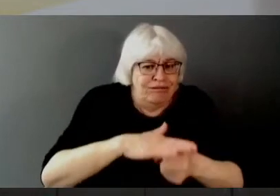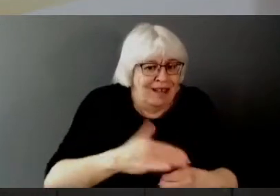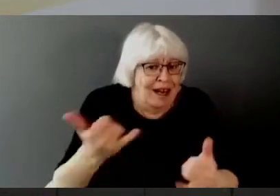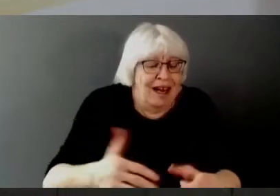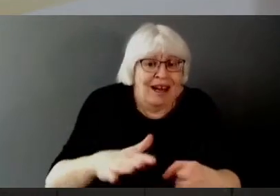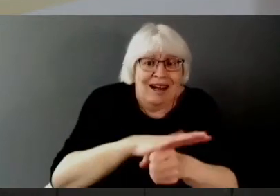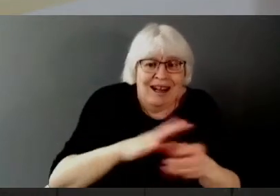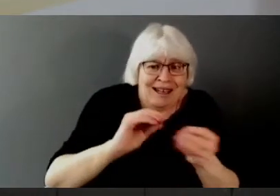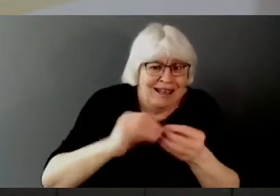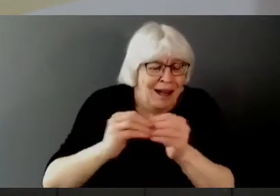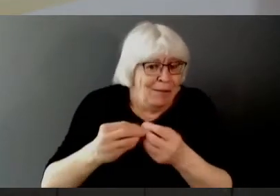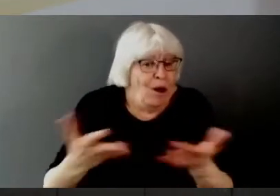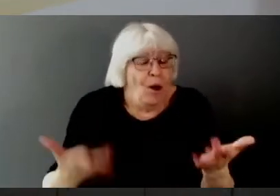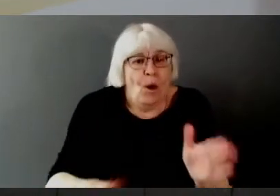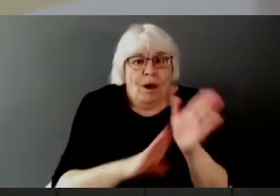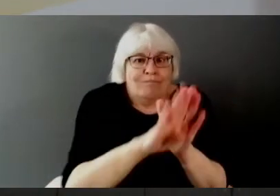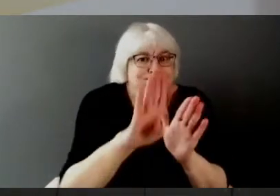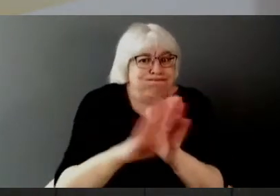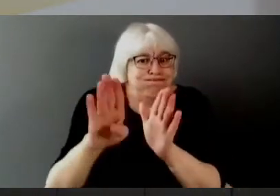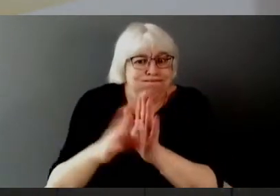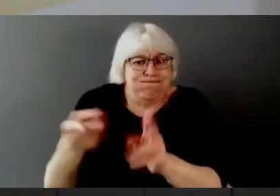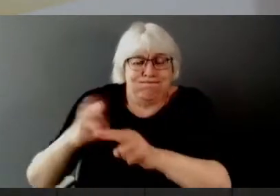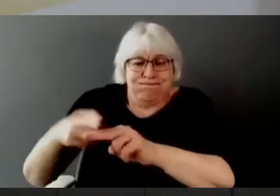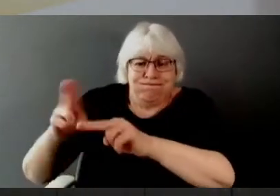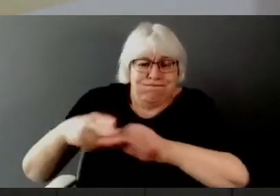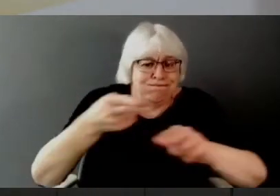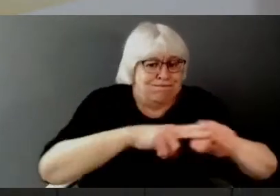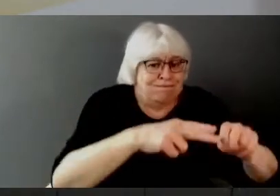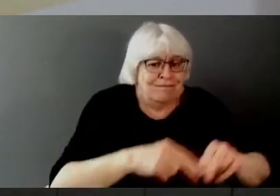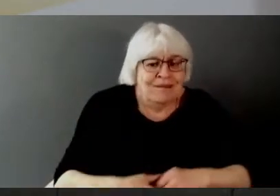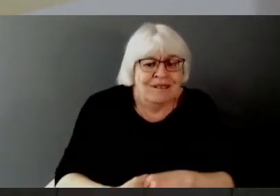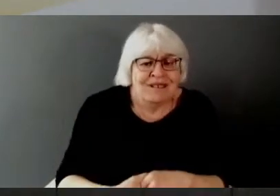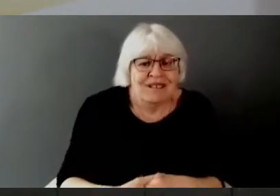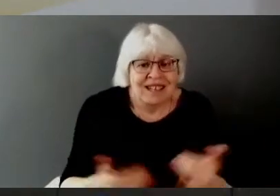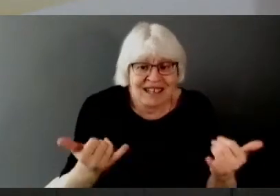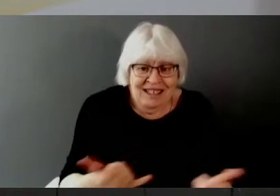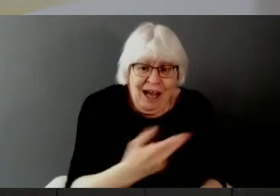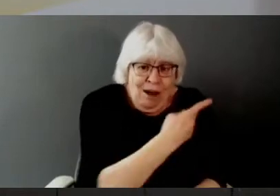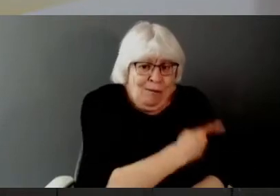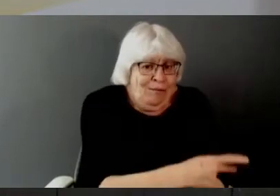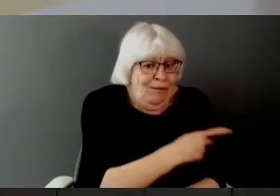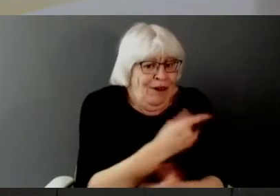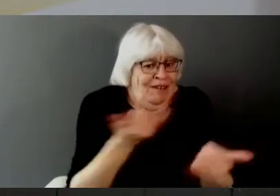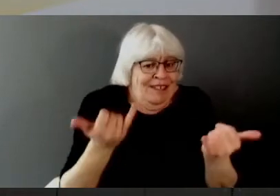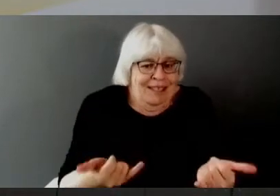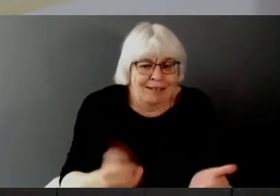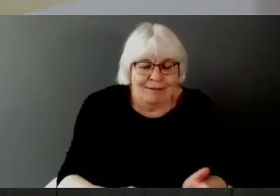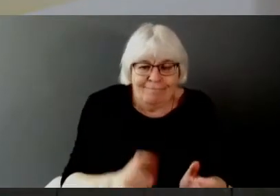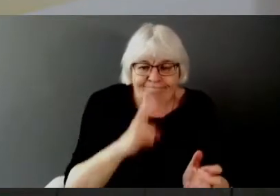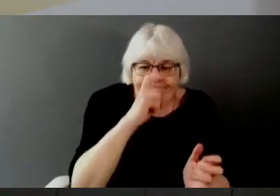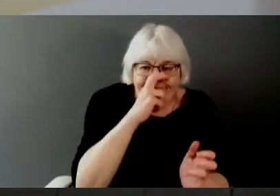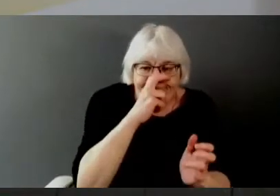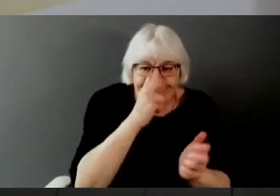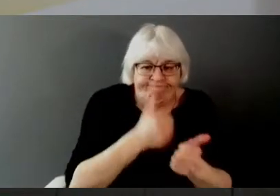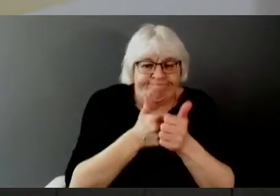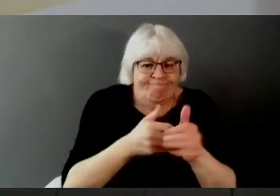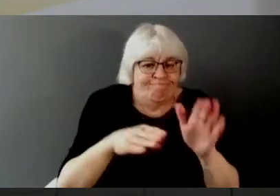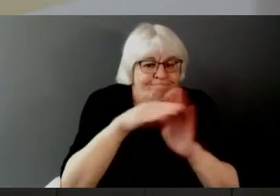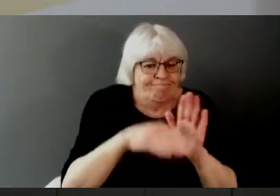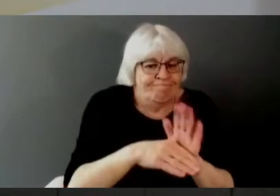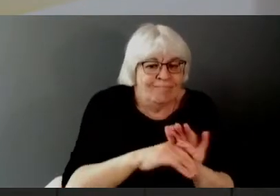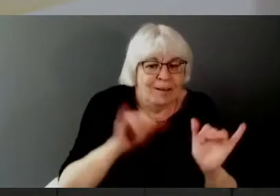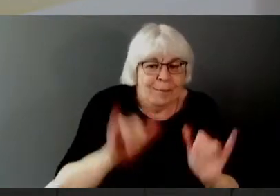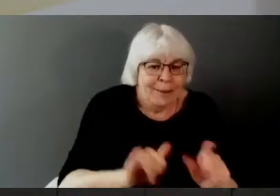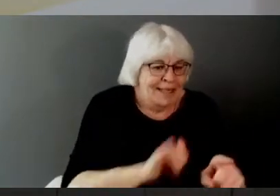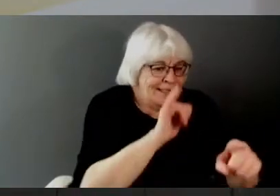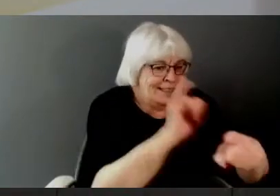many provinces have implemented strict public health measures, including curfews, in PEI we are in the fortunate situation of gradually